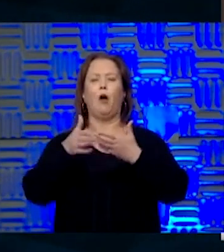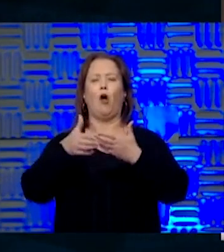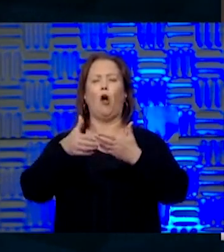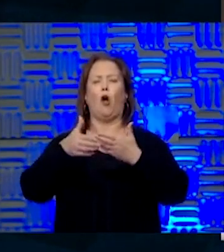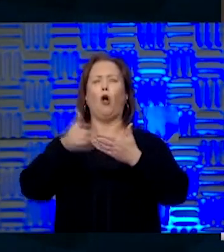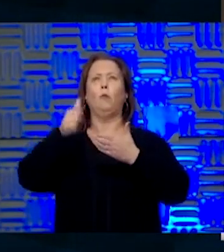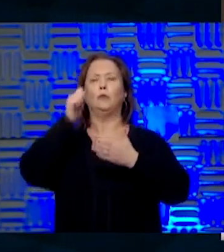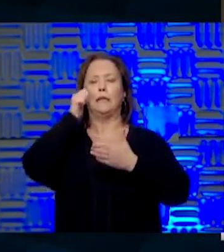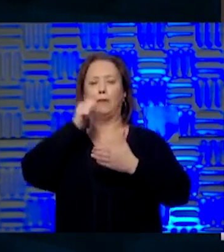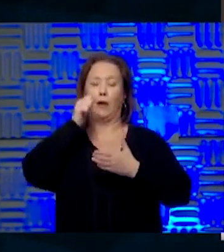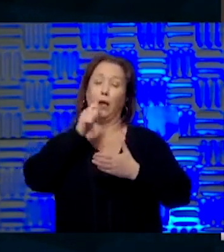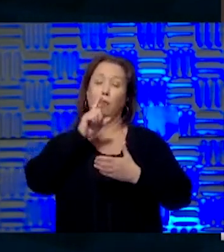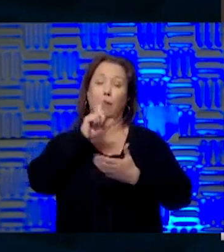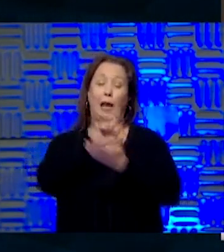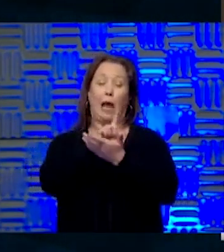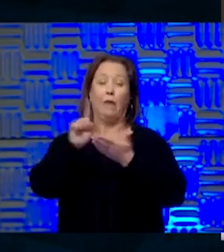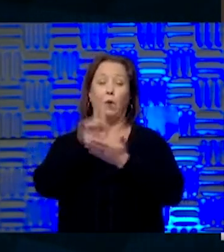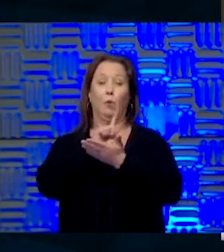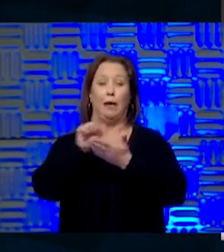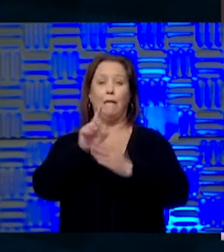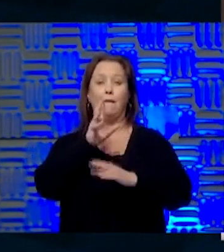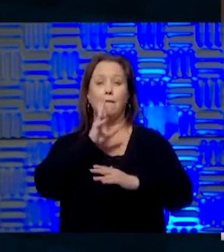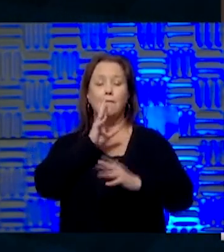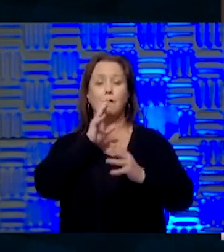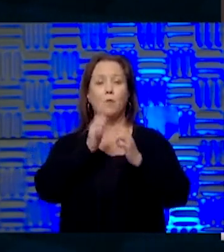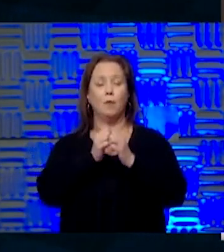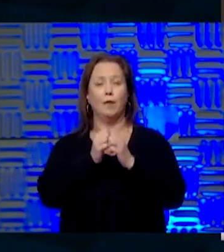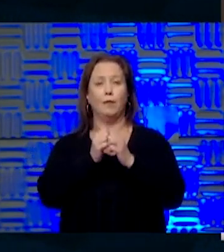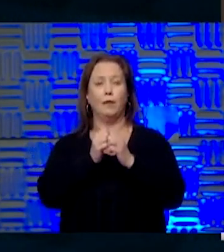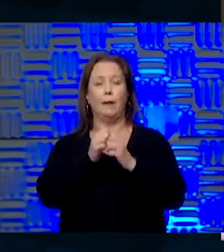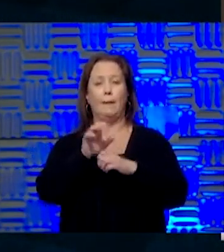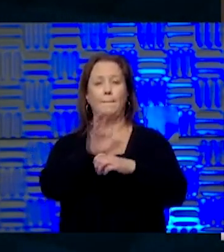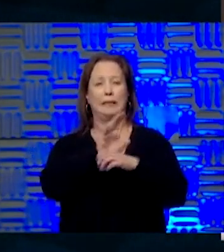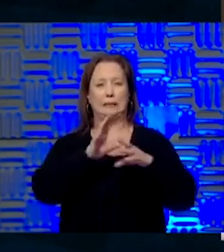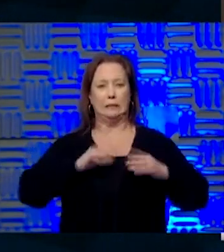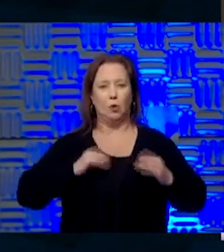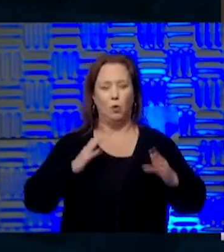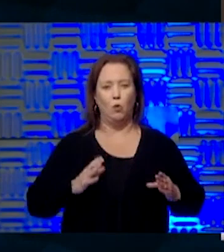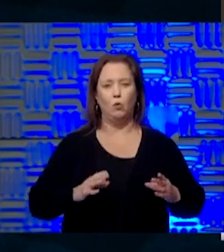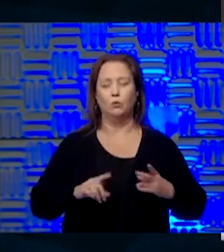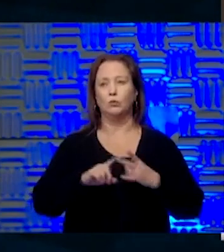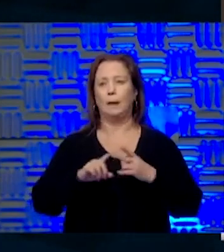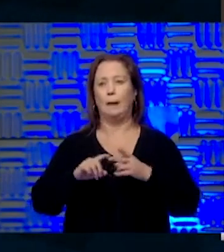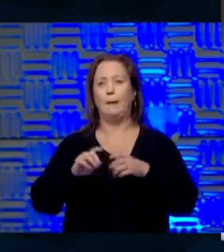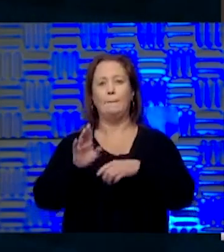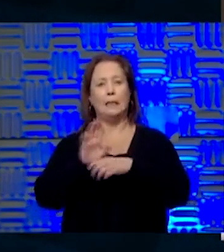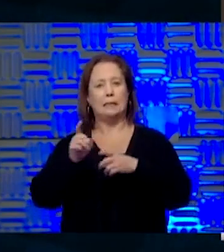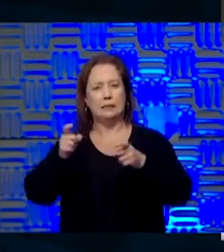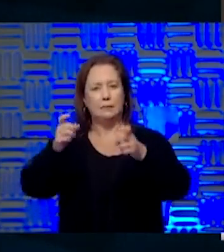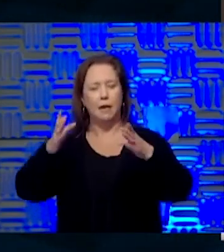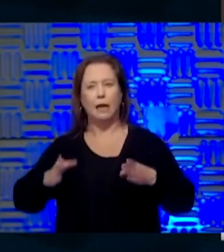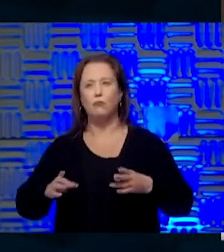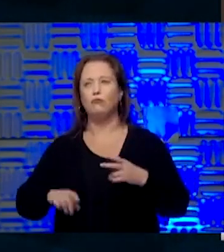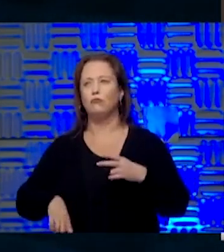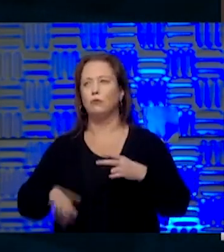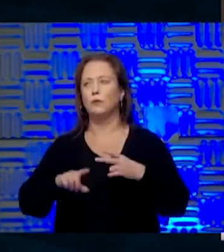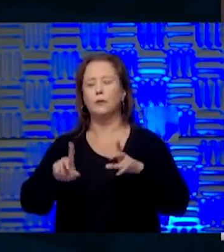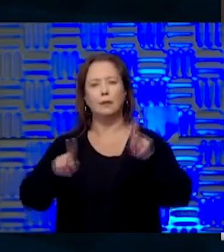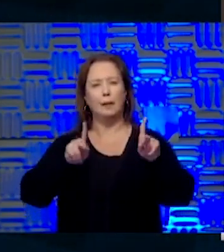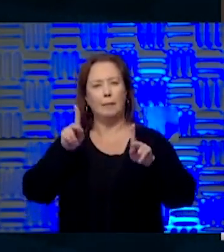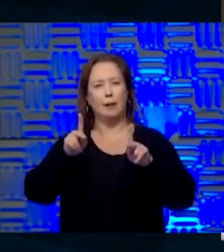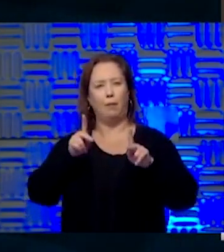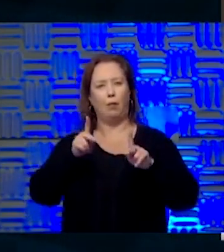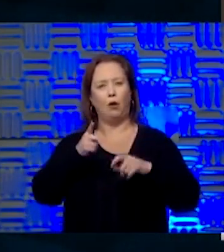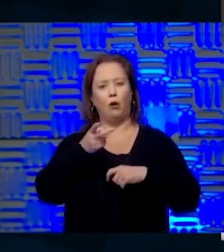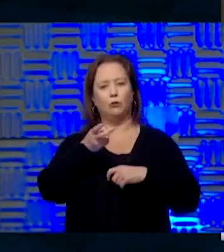day, certainly every week, I have conversations with business owners, with business managers, people who are